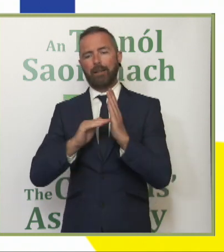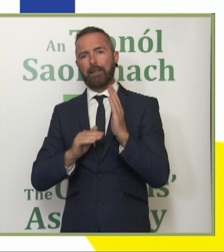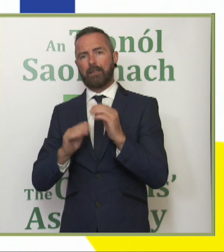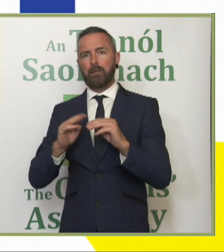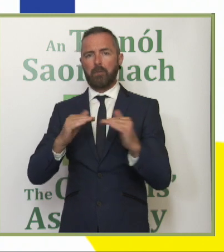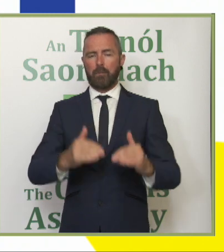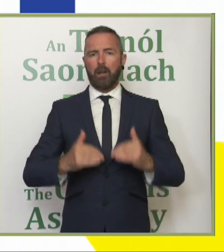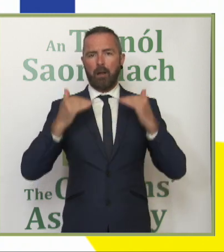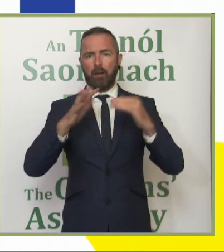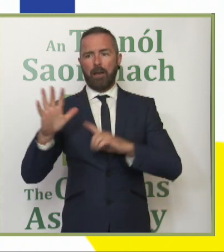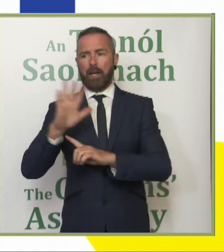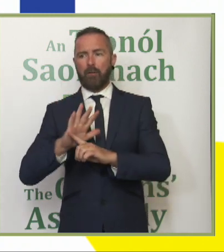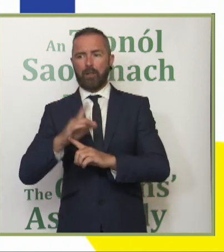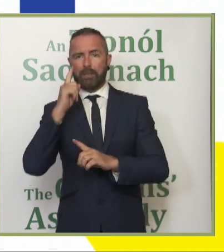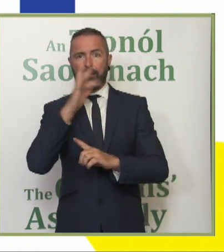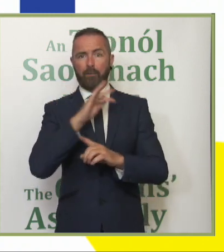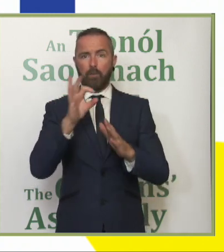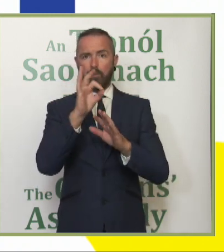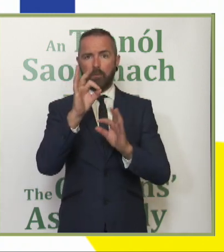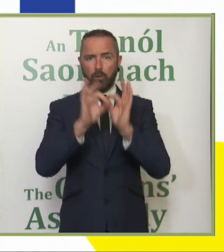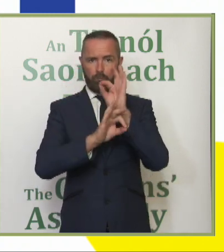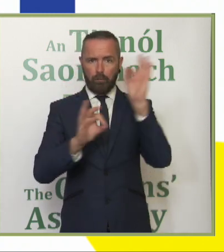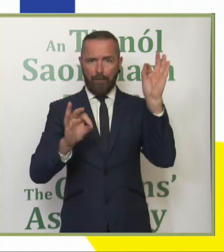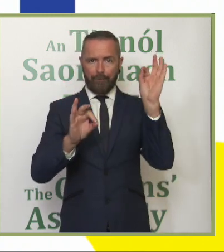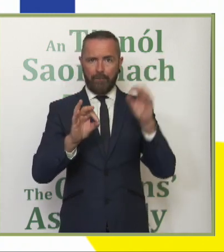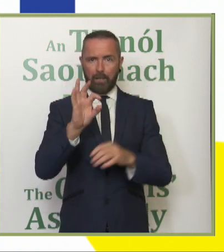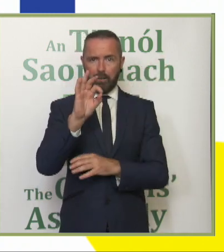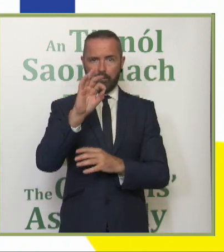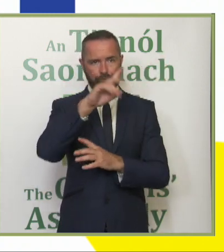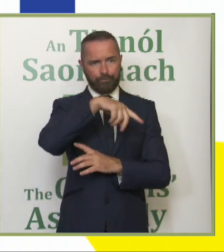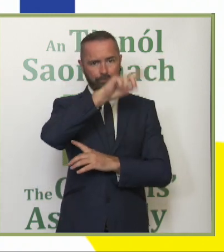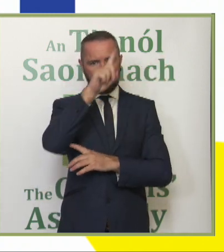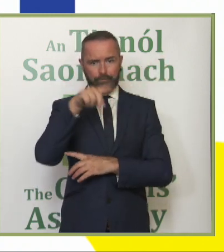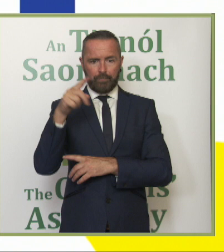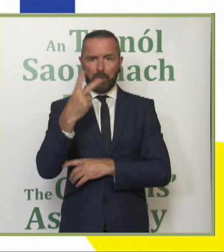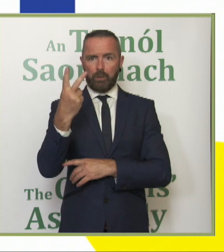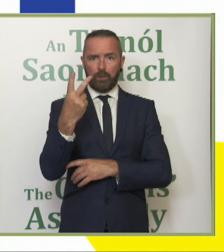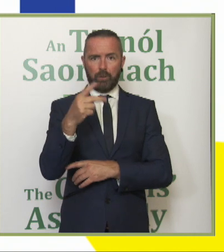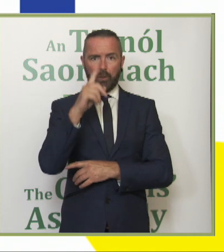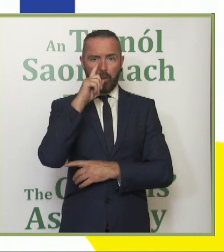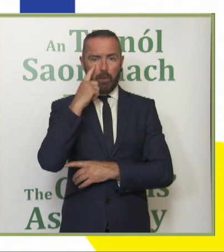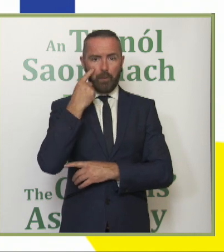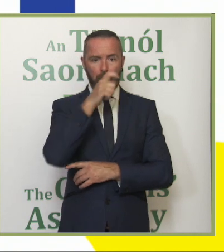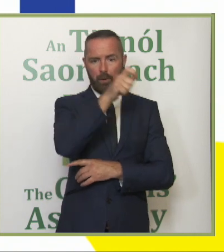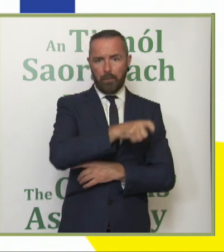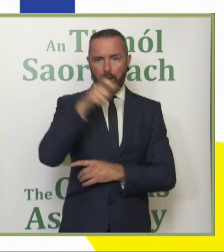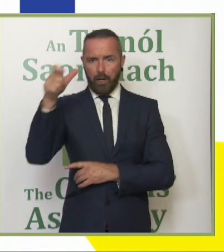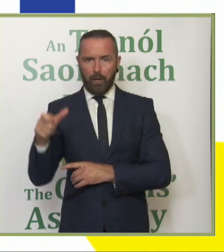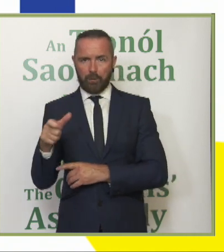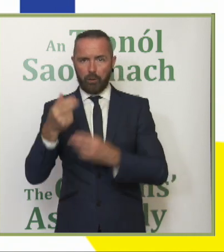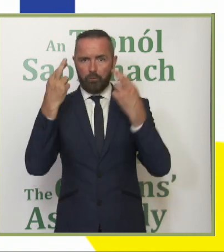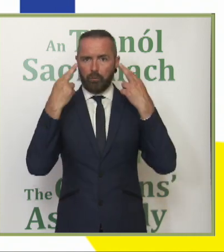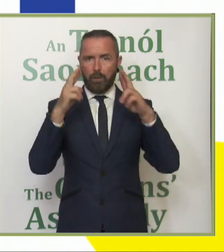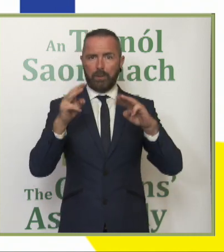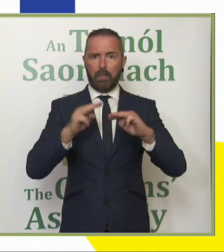And what you can see from this graph is that the 2 blue bars on either end of the scale represent